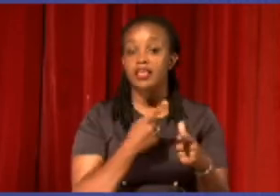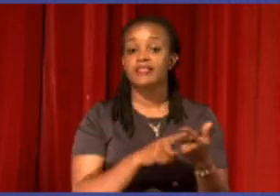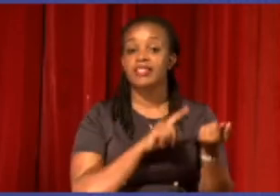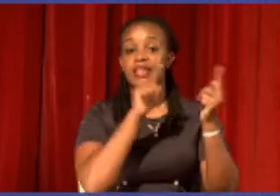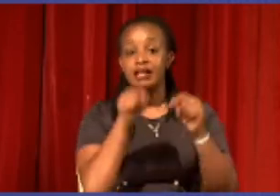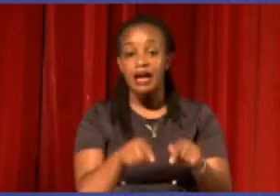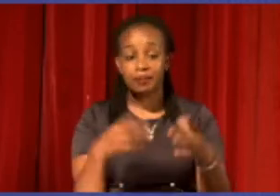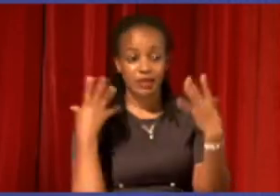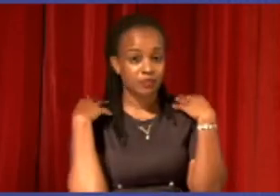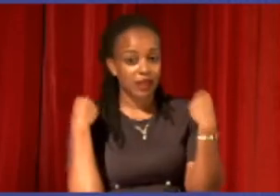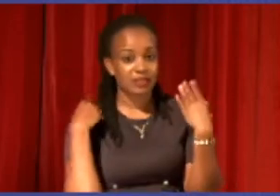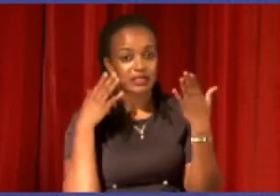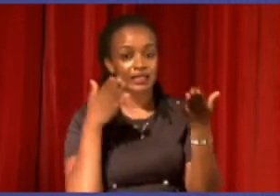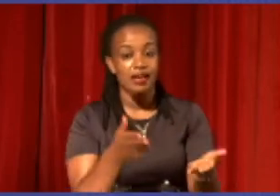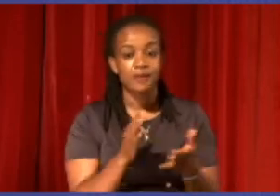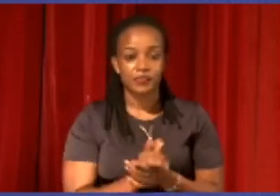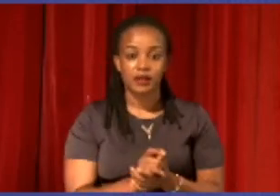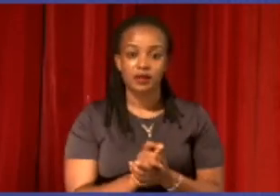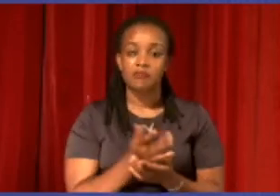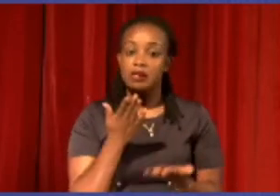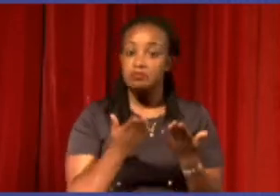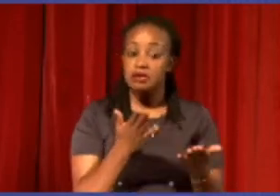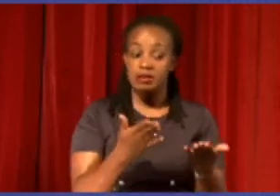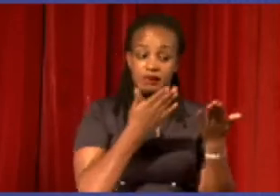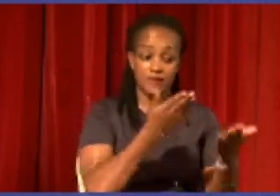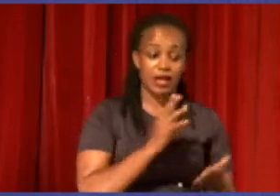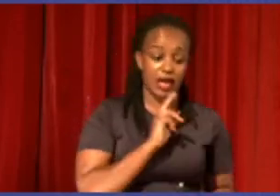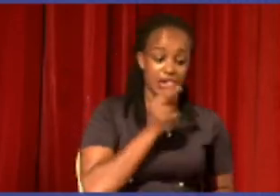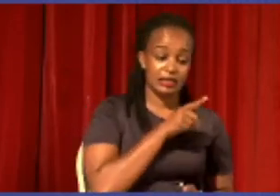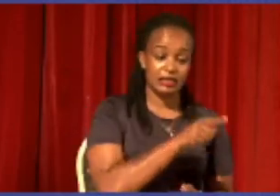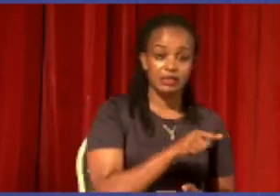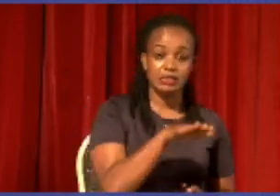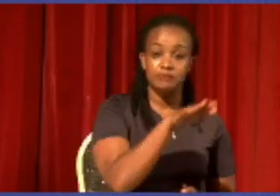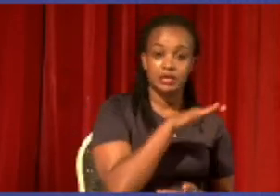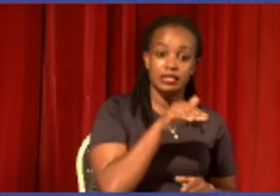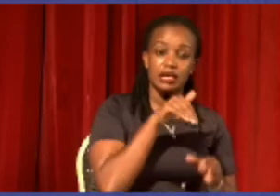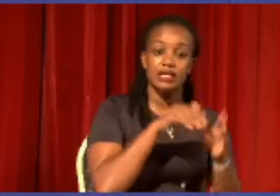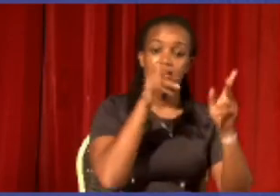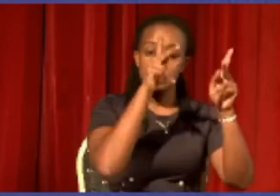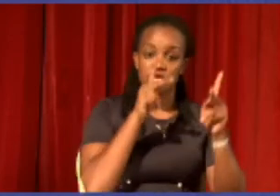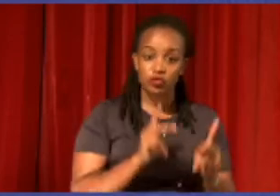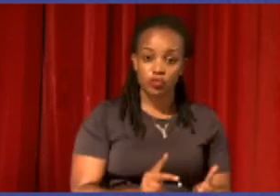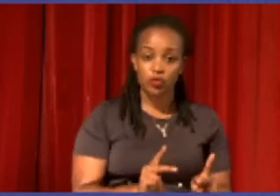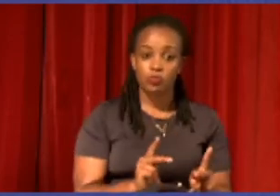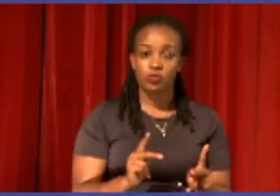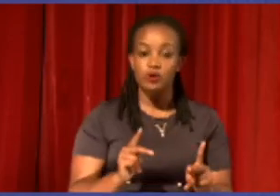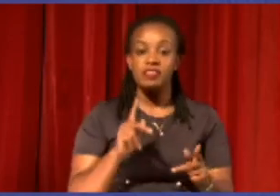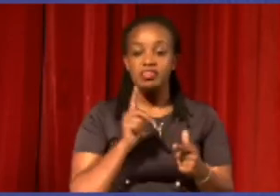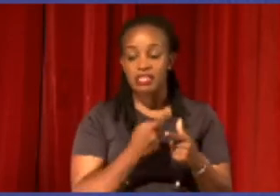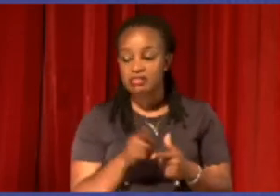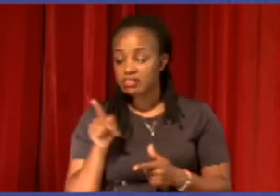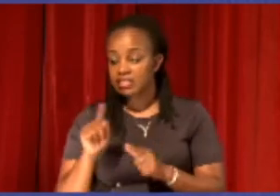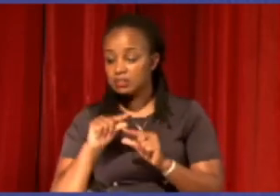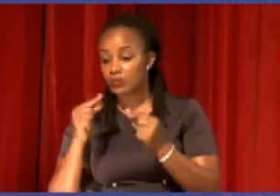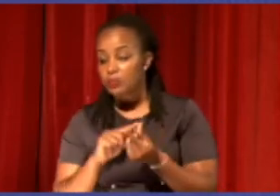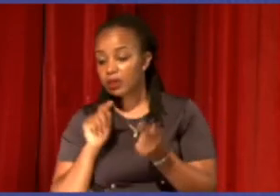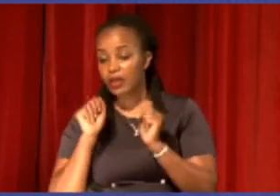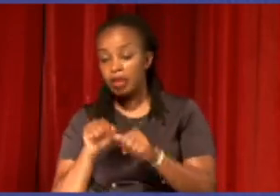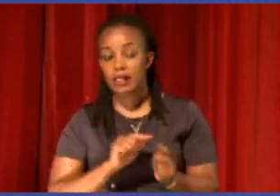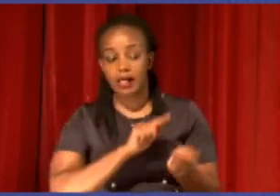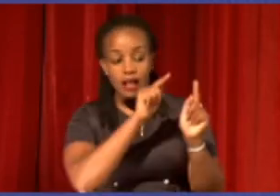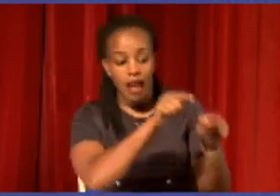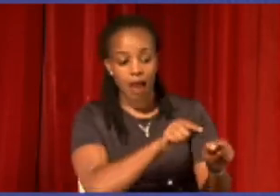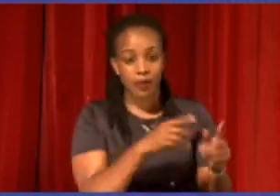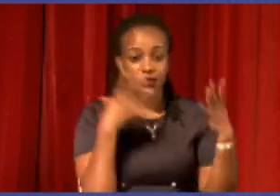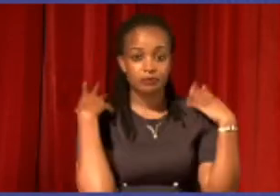there. Mm-hmm. Give us this space you have in Kisumu so that we can be able to bring these groups there and be able to record. Mm. And some are saying, okay, on that particular day or two